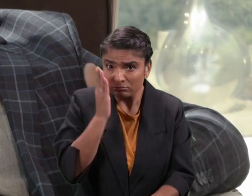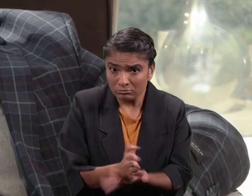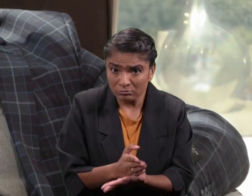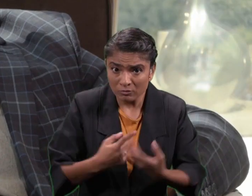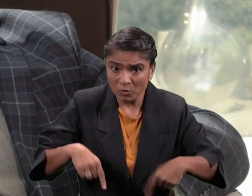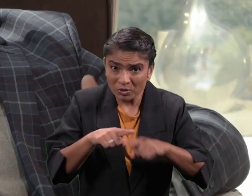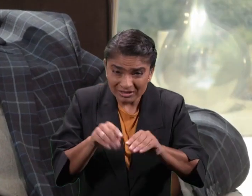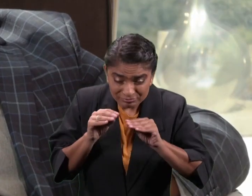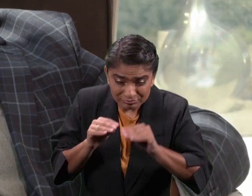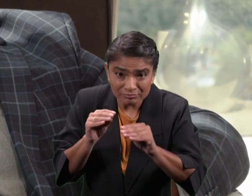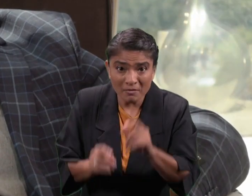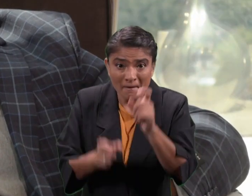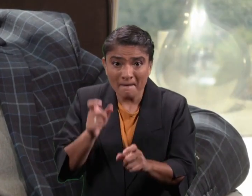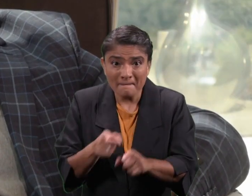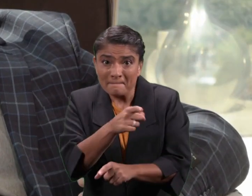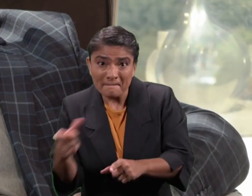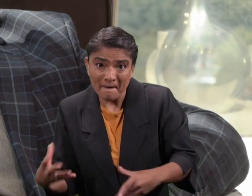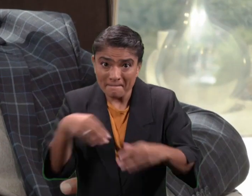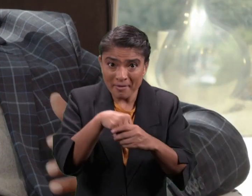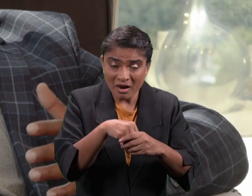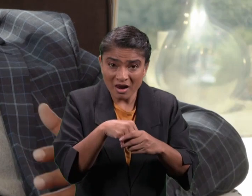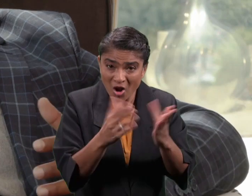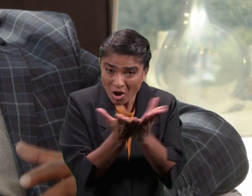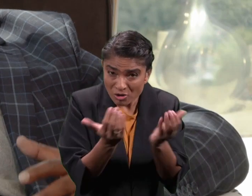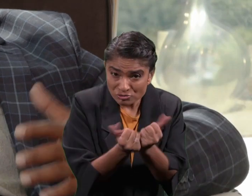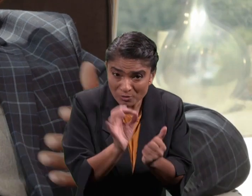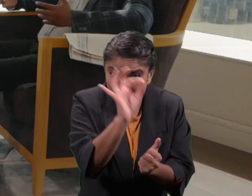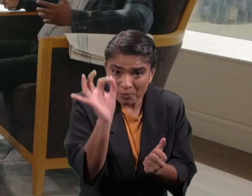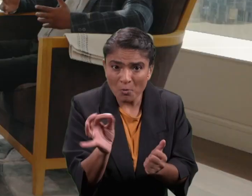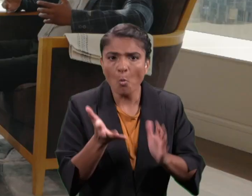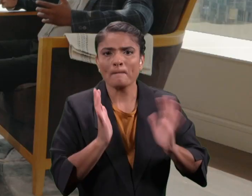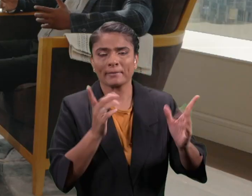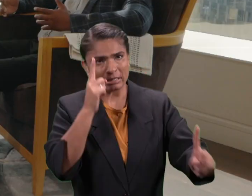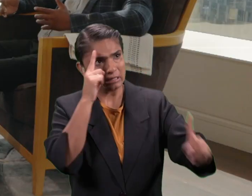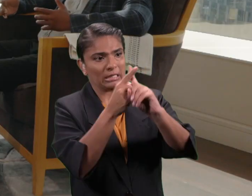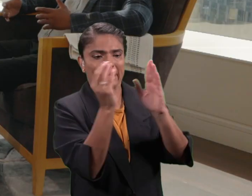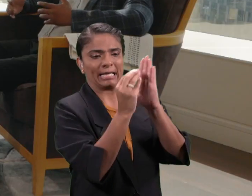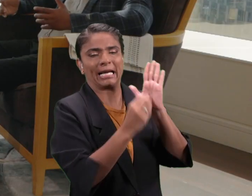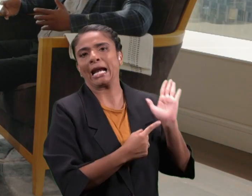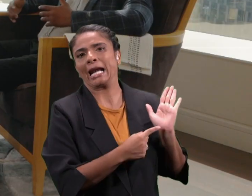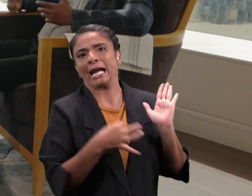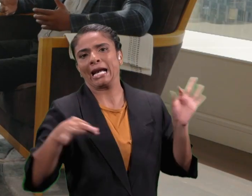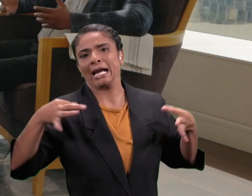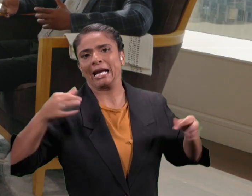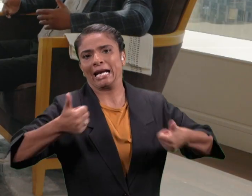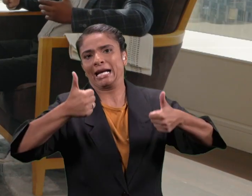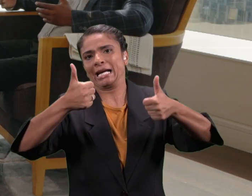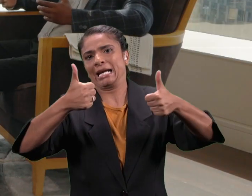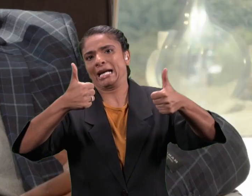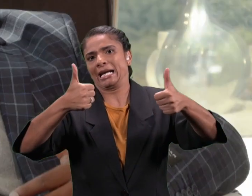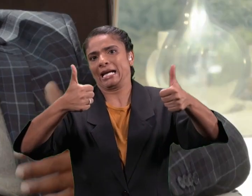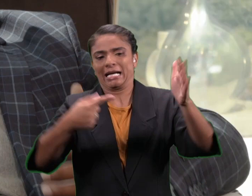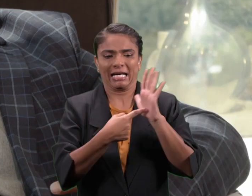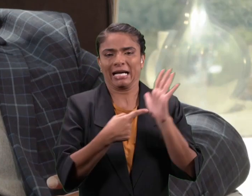we've trained people in a learnership at the end of the year and report those statistics, and then it's the end so that